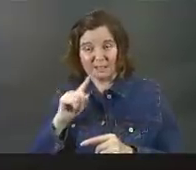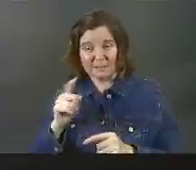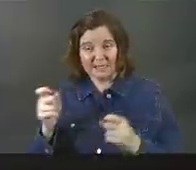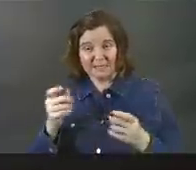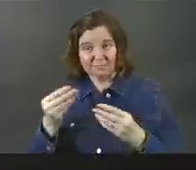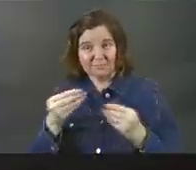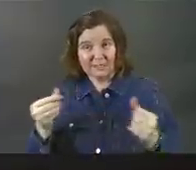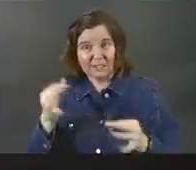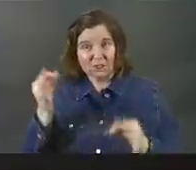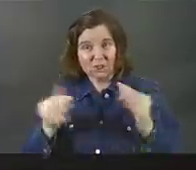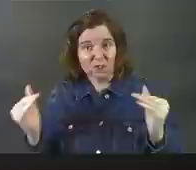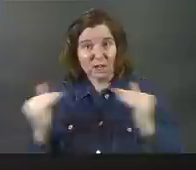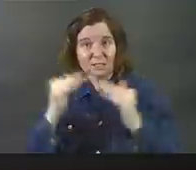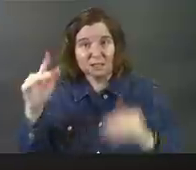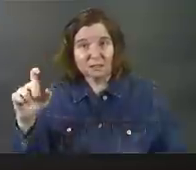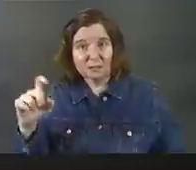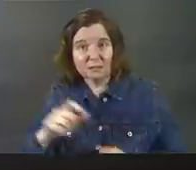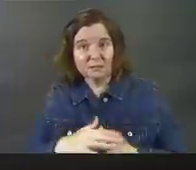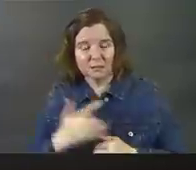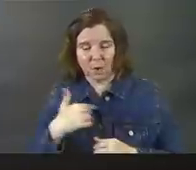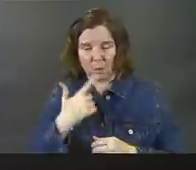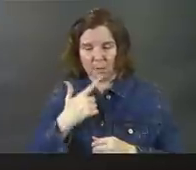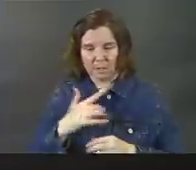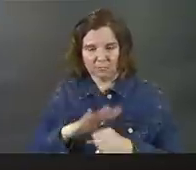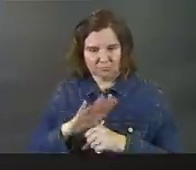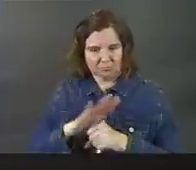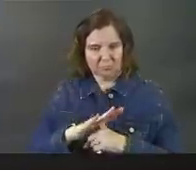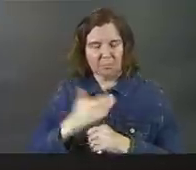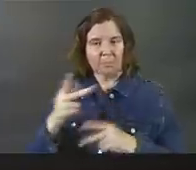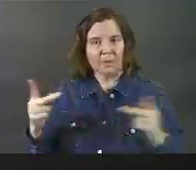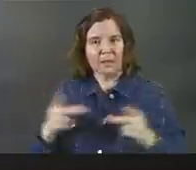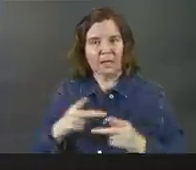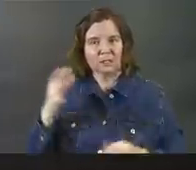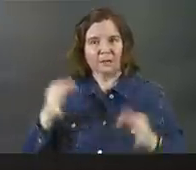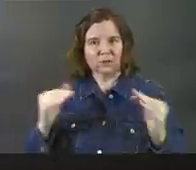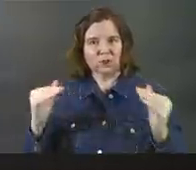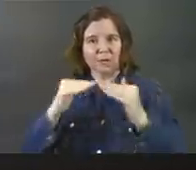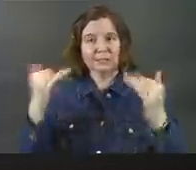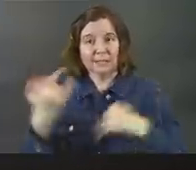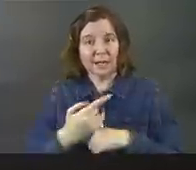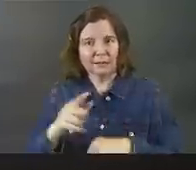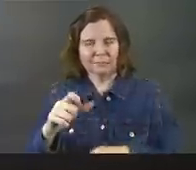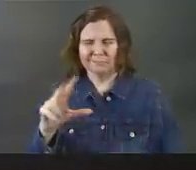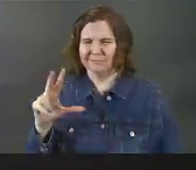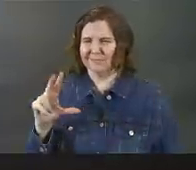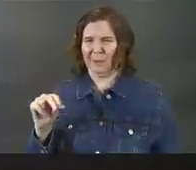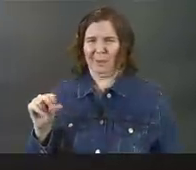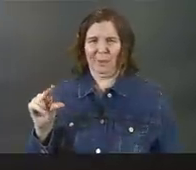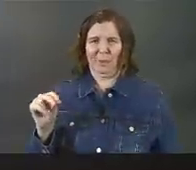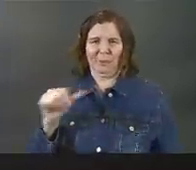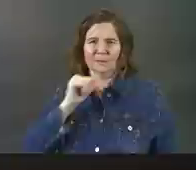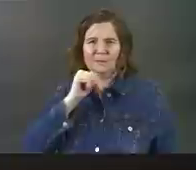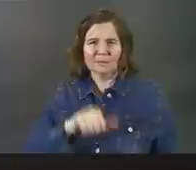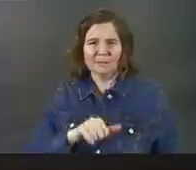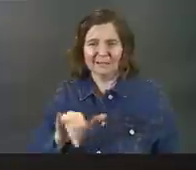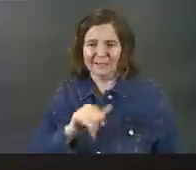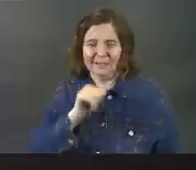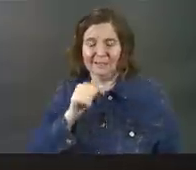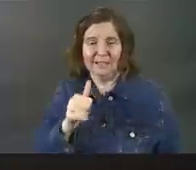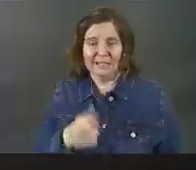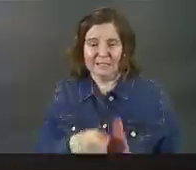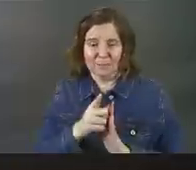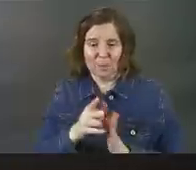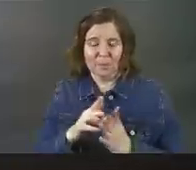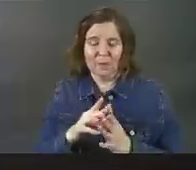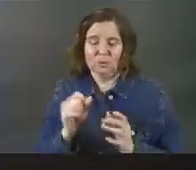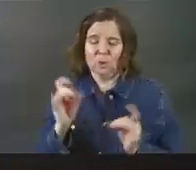dealt with justly? Are we in a sufficient place of justice on the Holocaust in today? Absolutely not. Like it's a